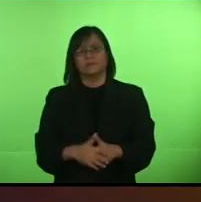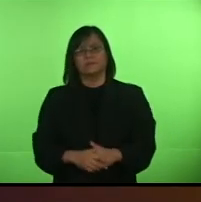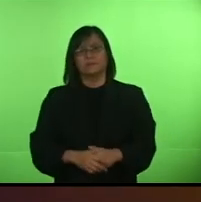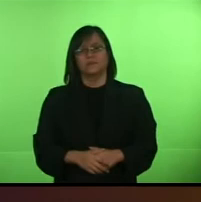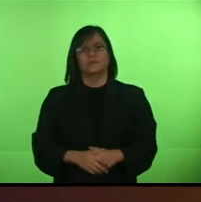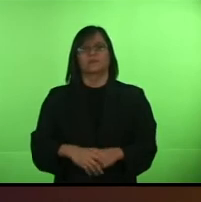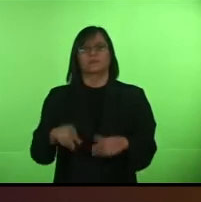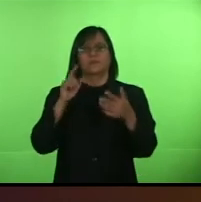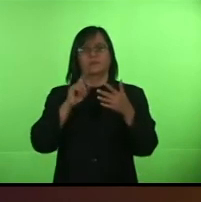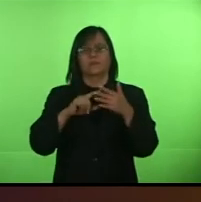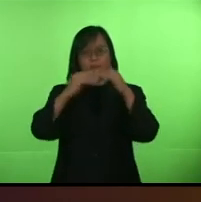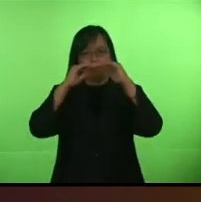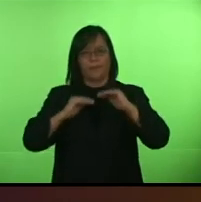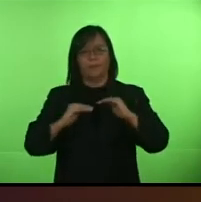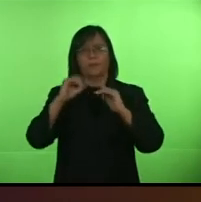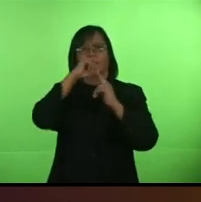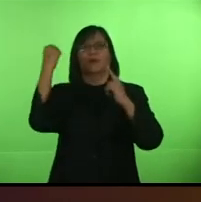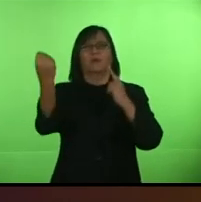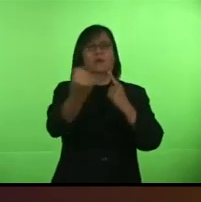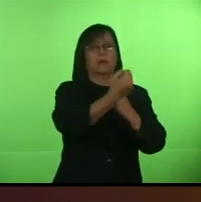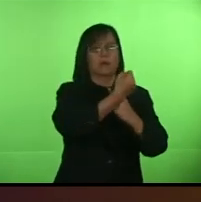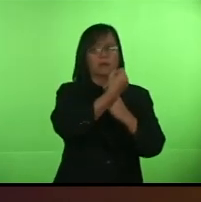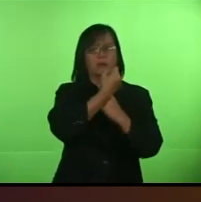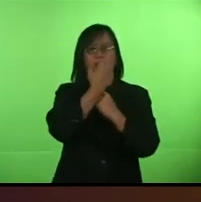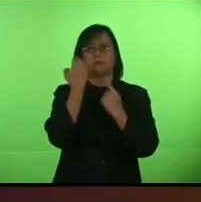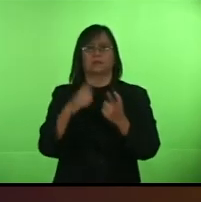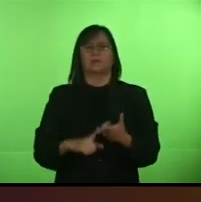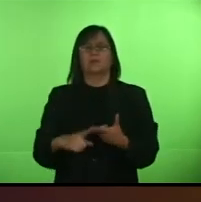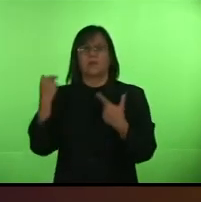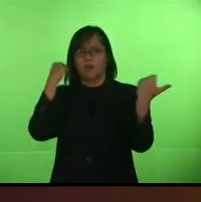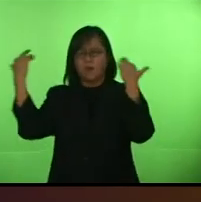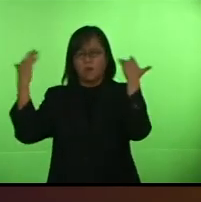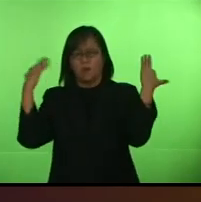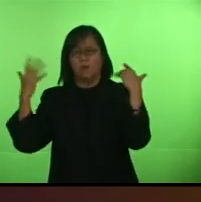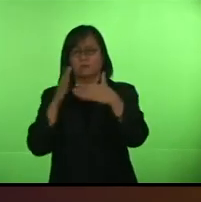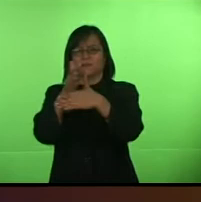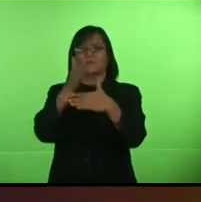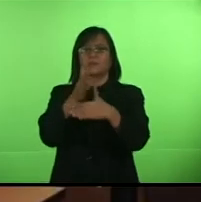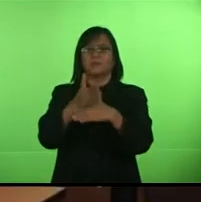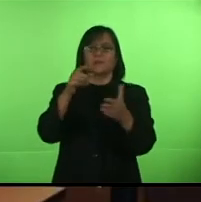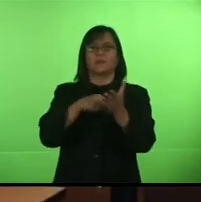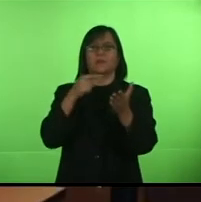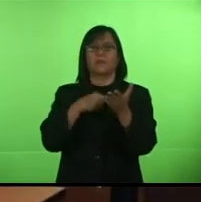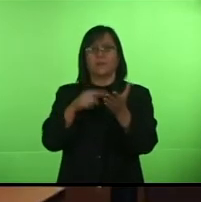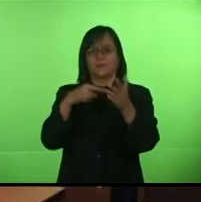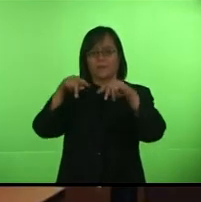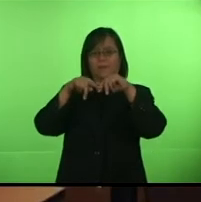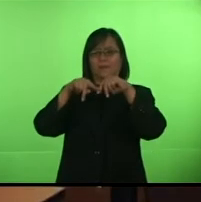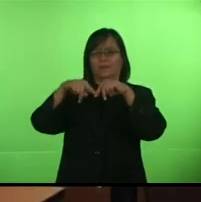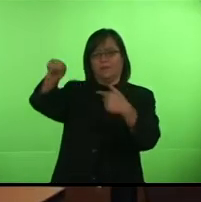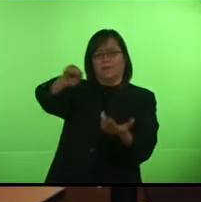the atmosphere, the noise, and also the distraction. Sometimes you are at the party